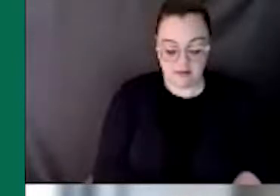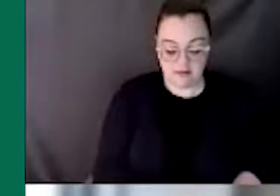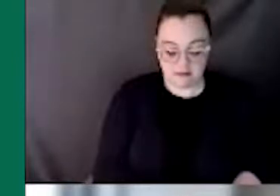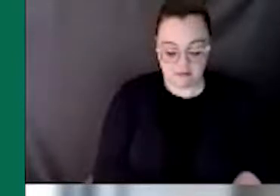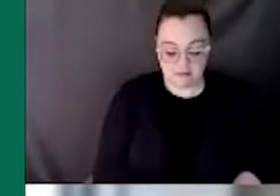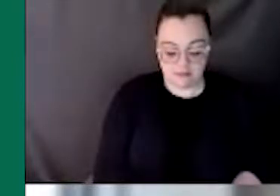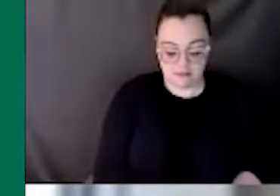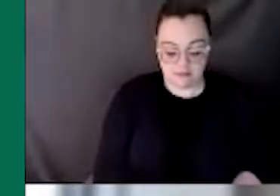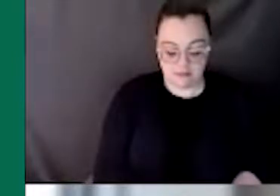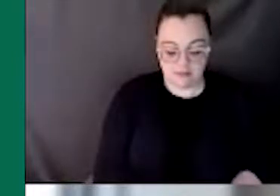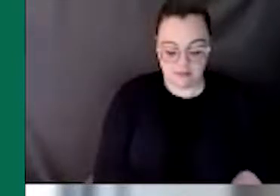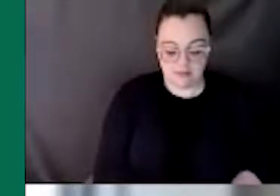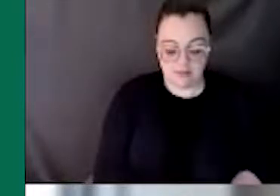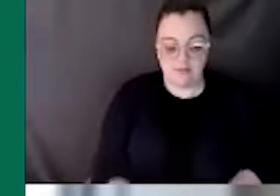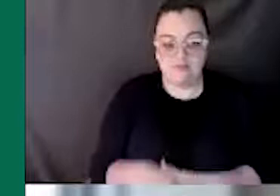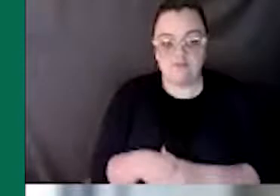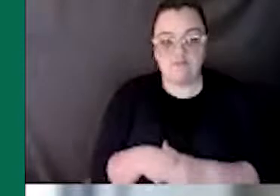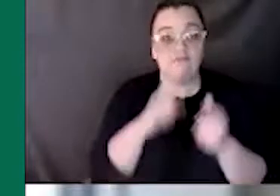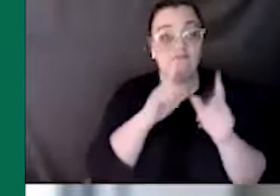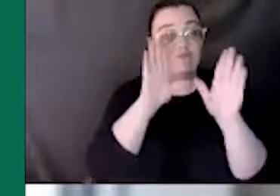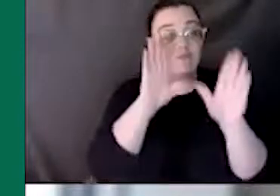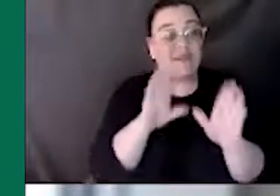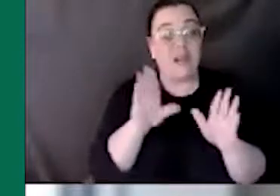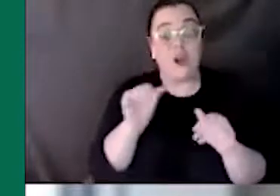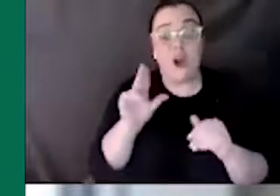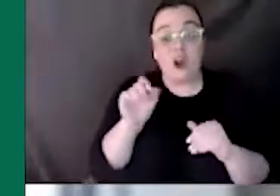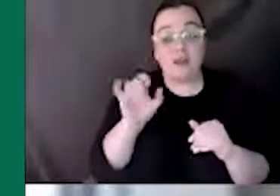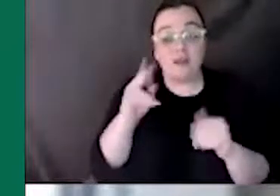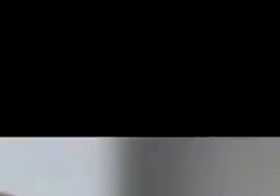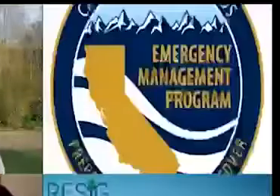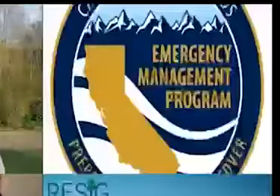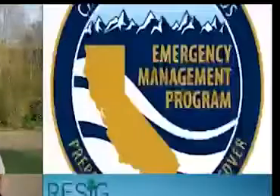Fantastic, Austin. I'm going to go ahead and not seeing any questions, but